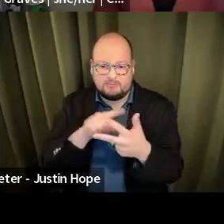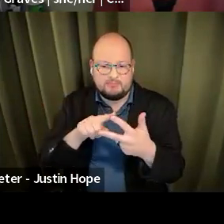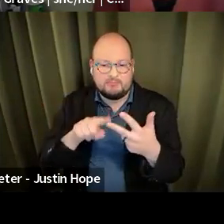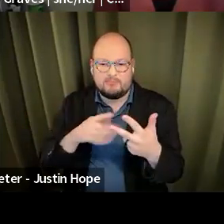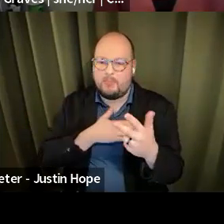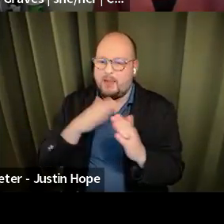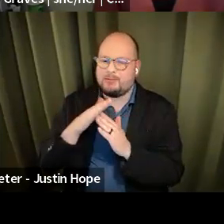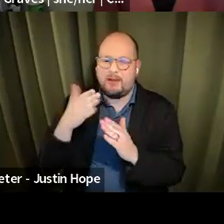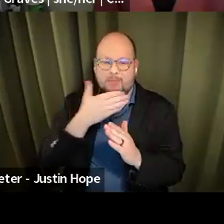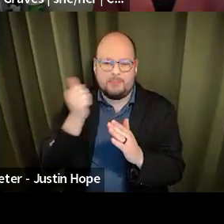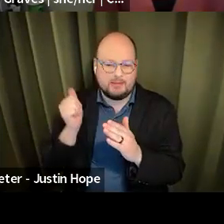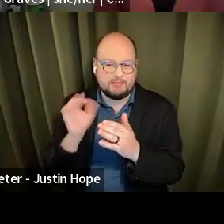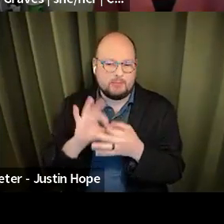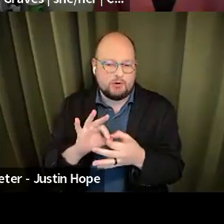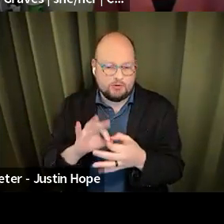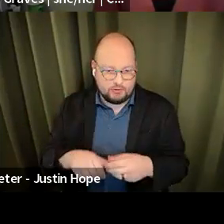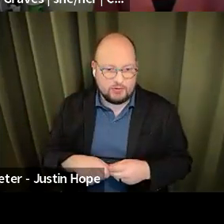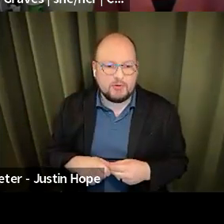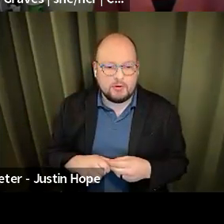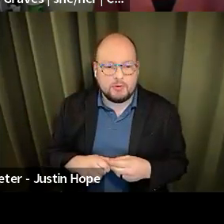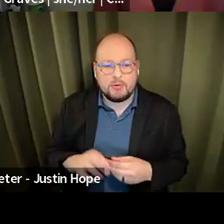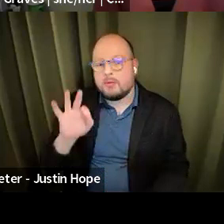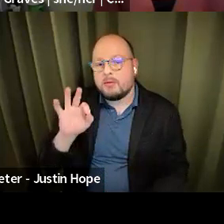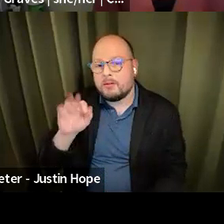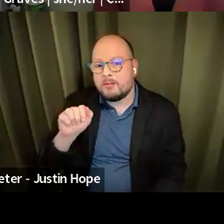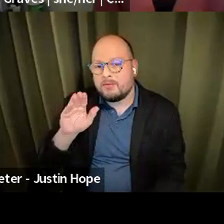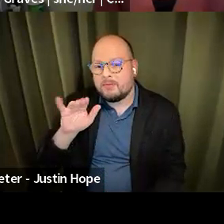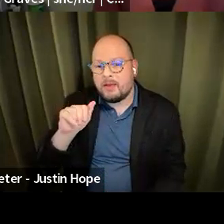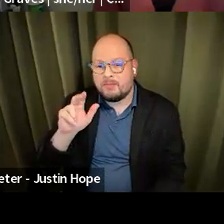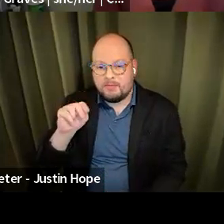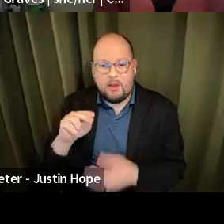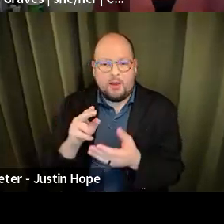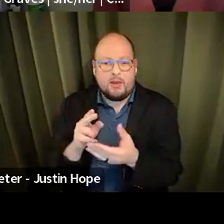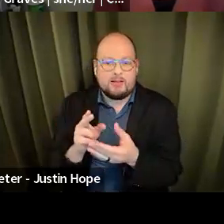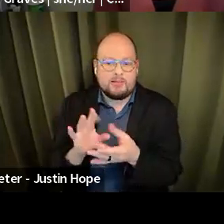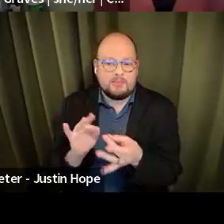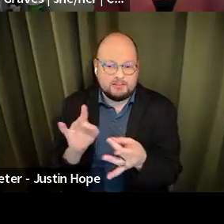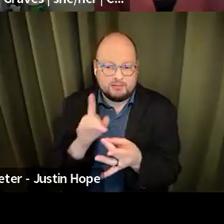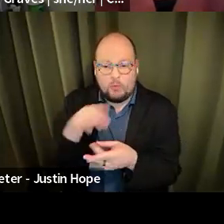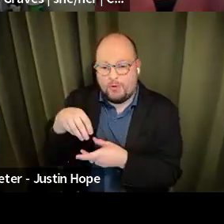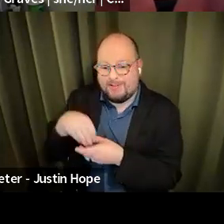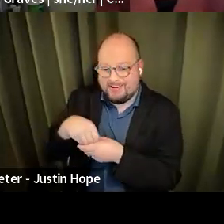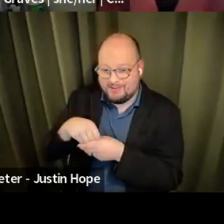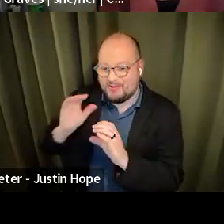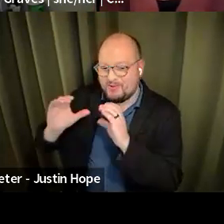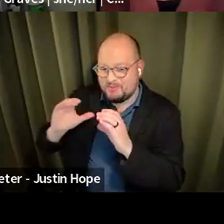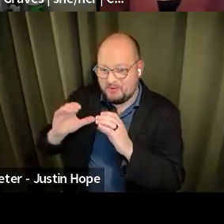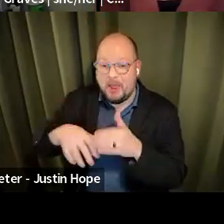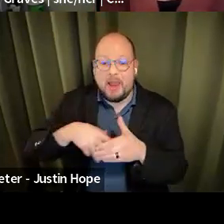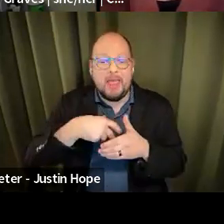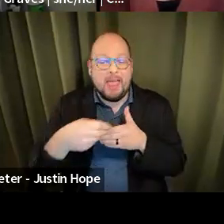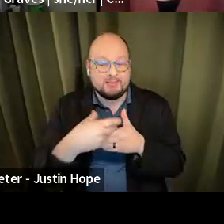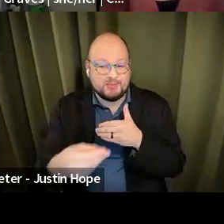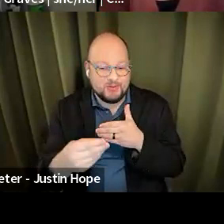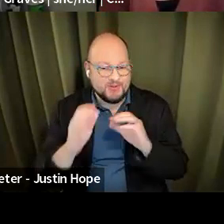Elida. And Fabian mentioned internal communications. That means that there's also external communications. And